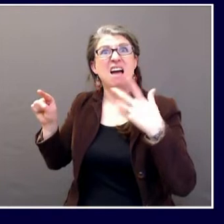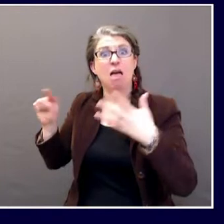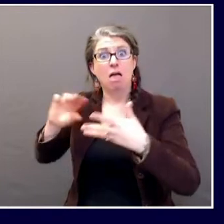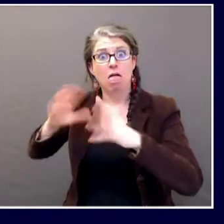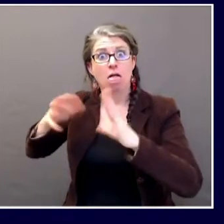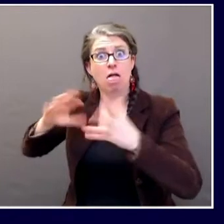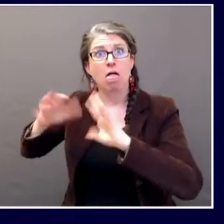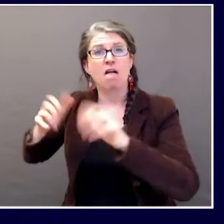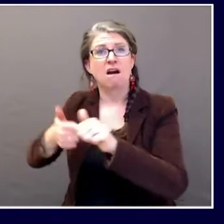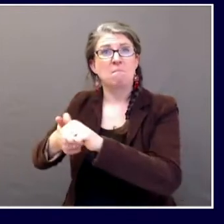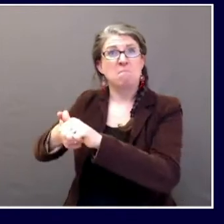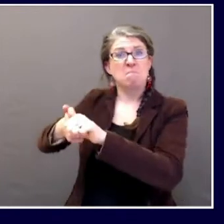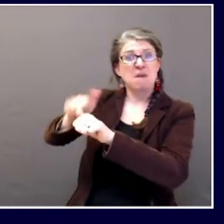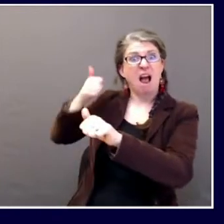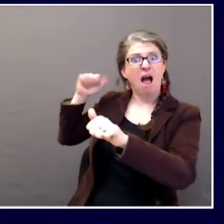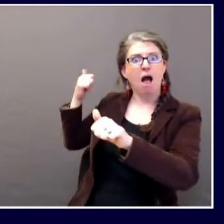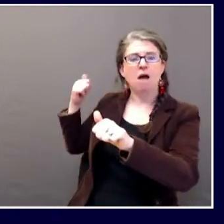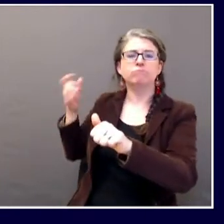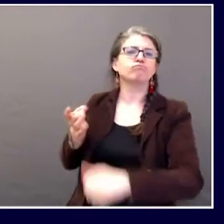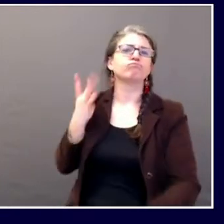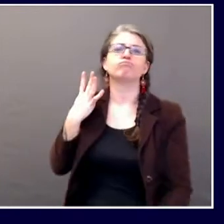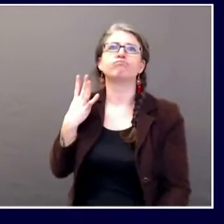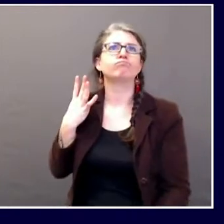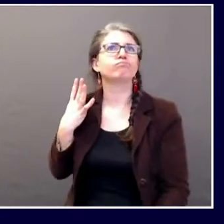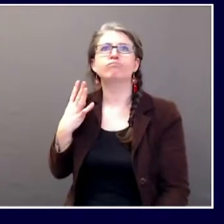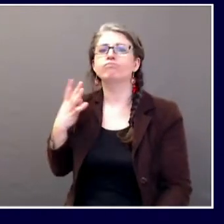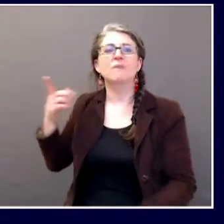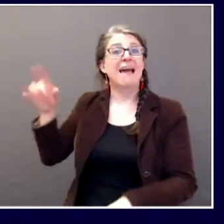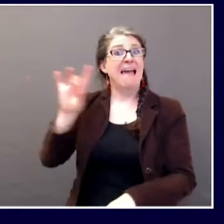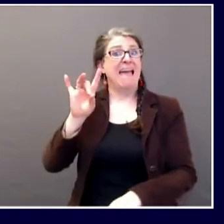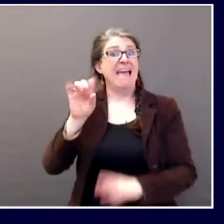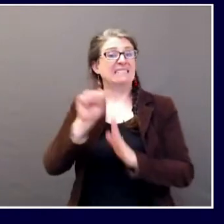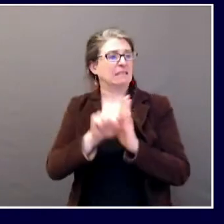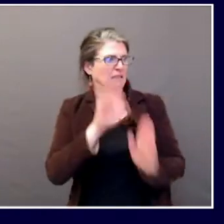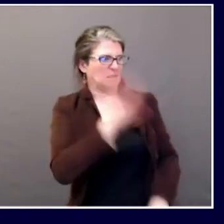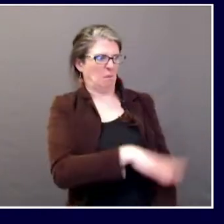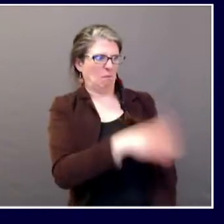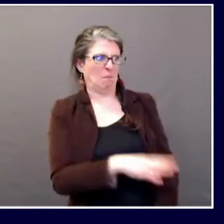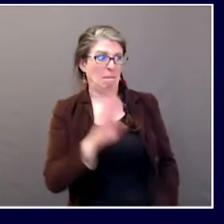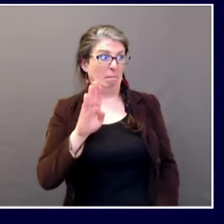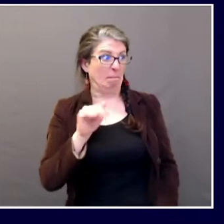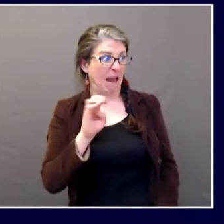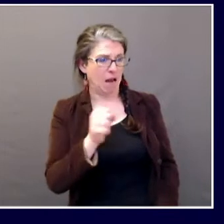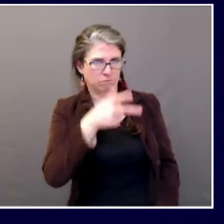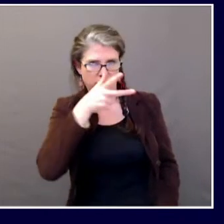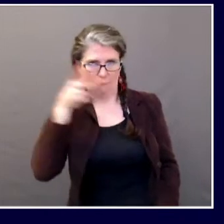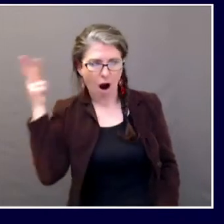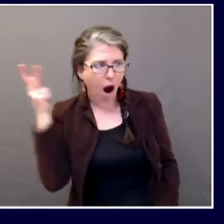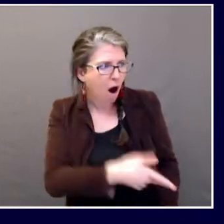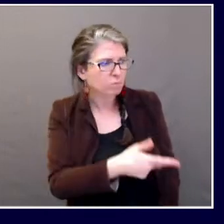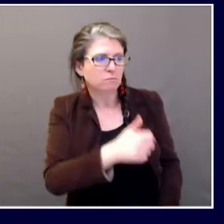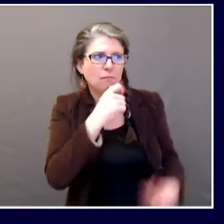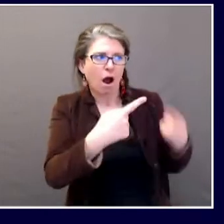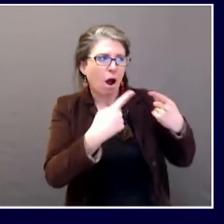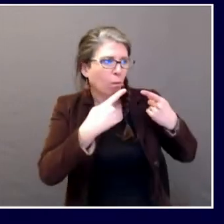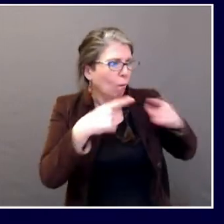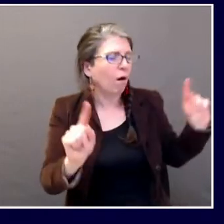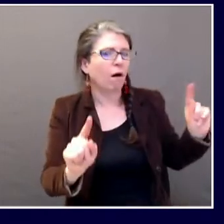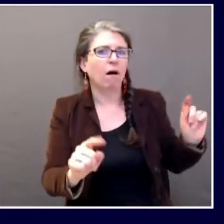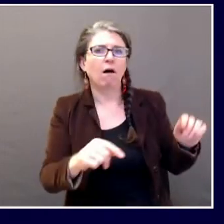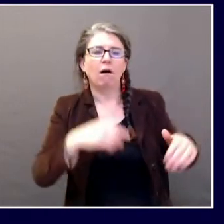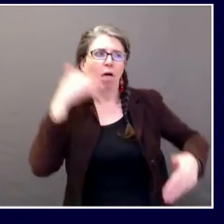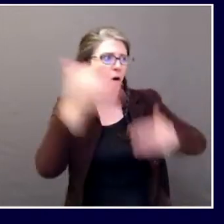do what Maine has been working on doing all along, which is come up with a tool that actually meets our needs. Unfortunately,